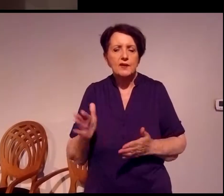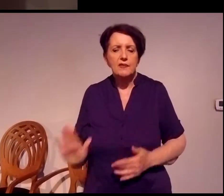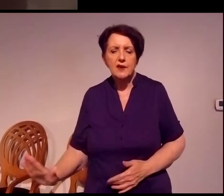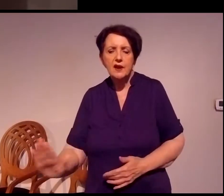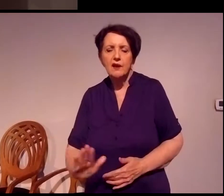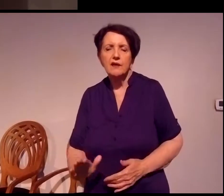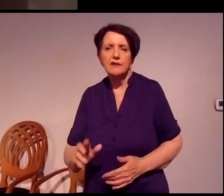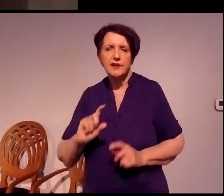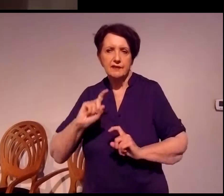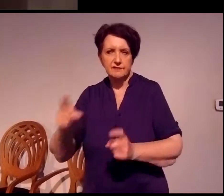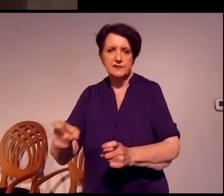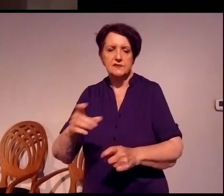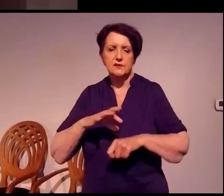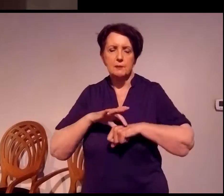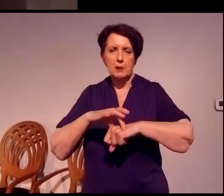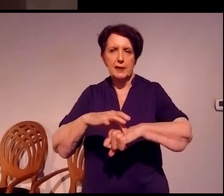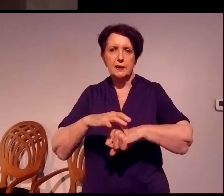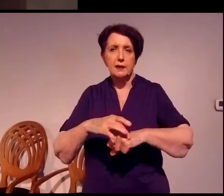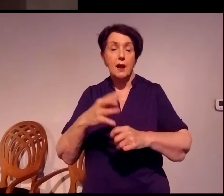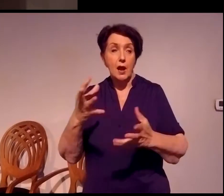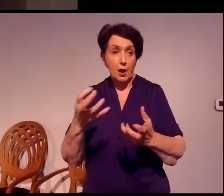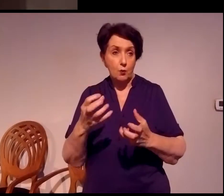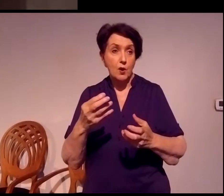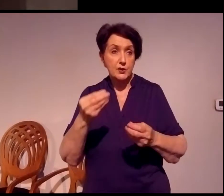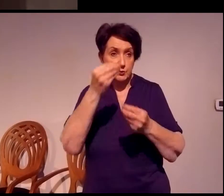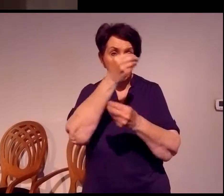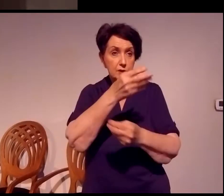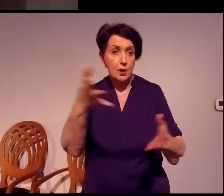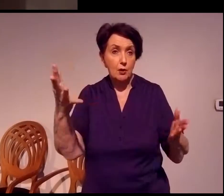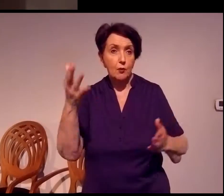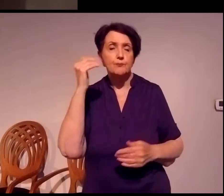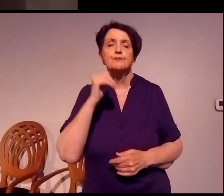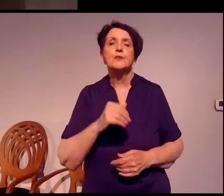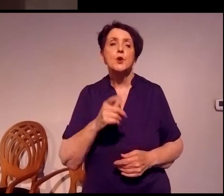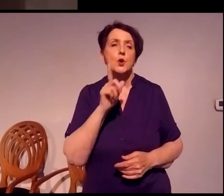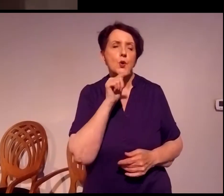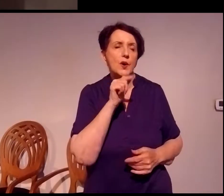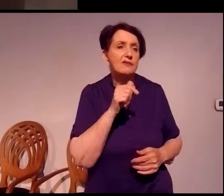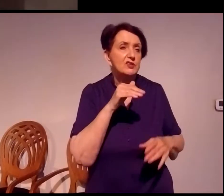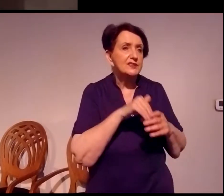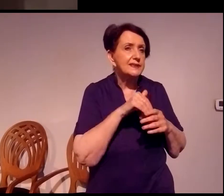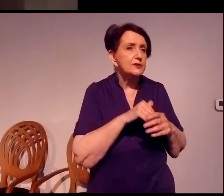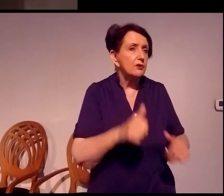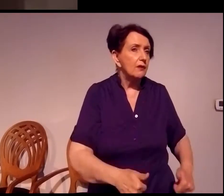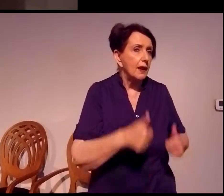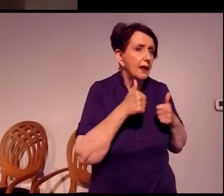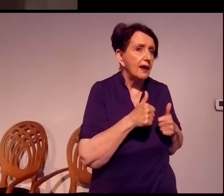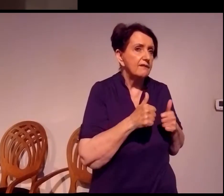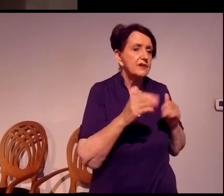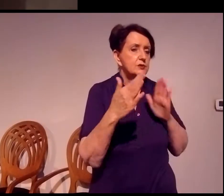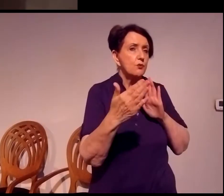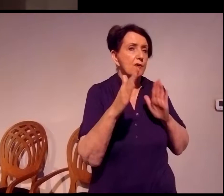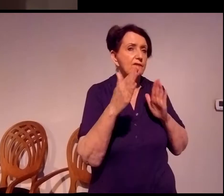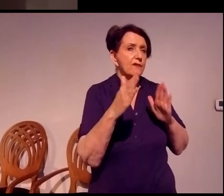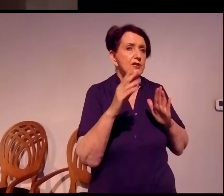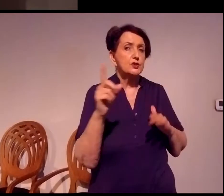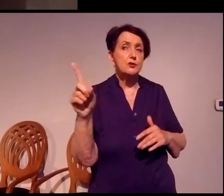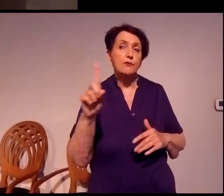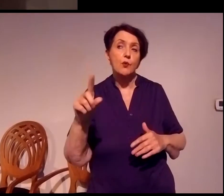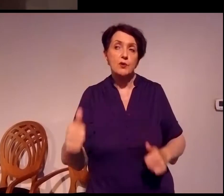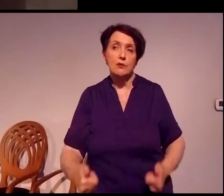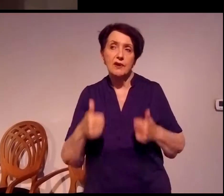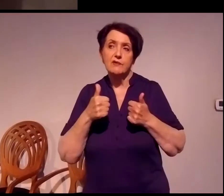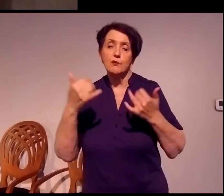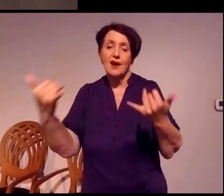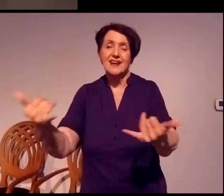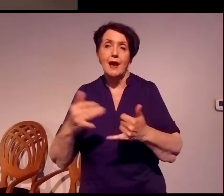Because I just want you to know this, whoever's in your life is a reflection of where you're living in this moment. And I'm going to let you breathe that one